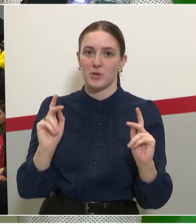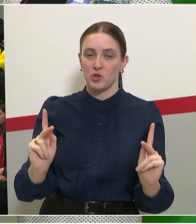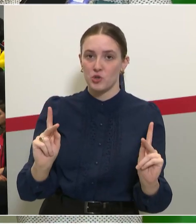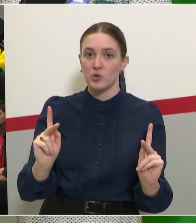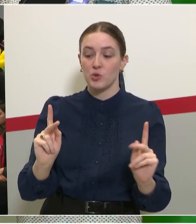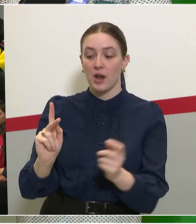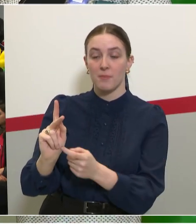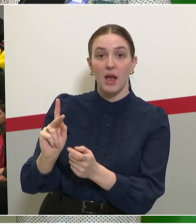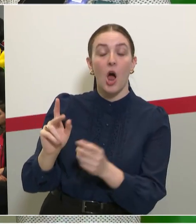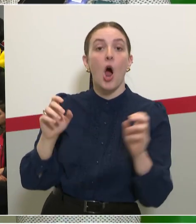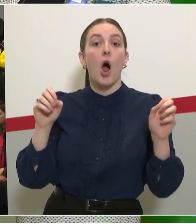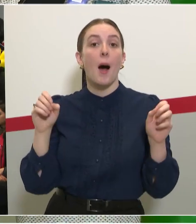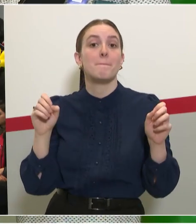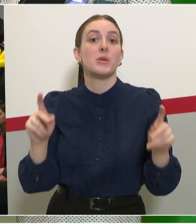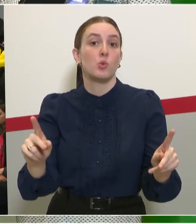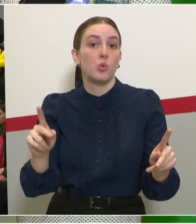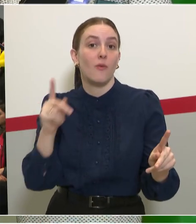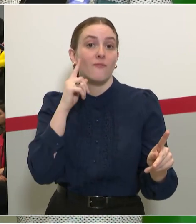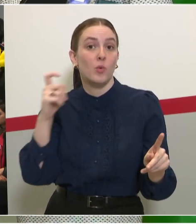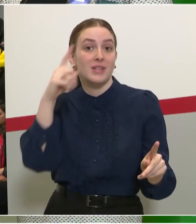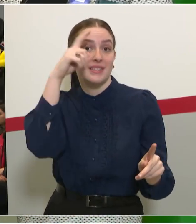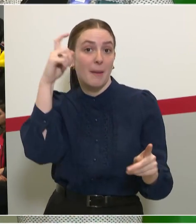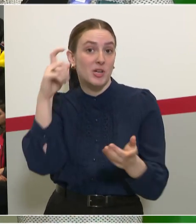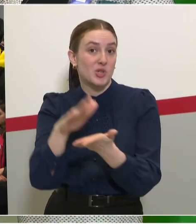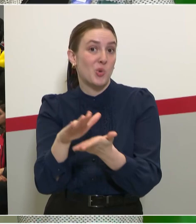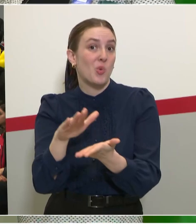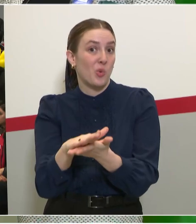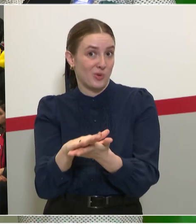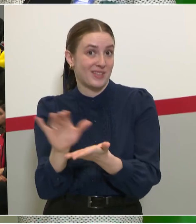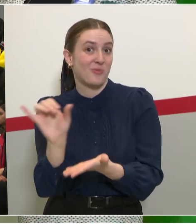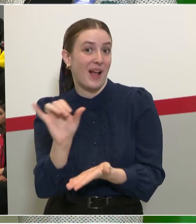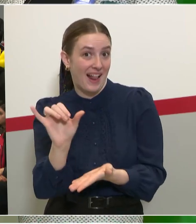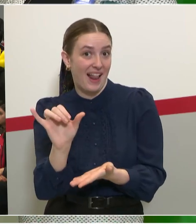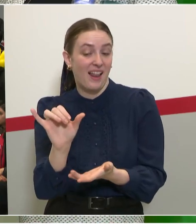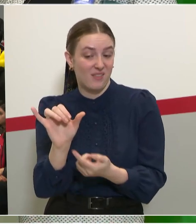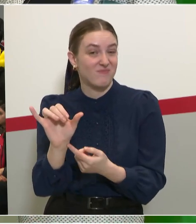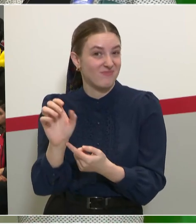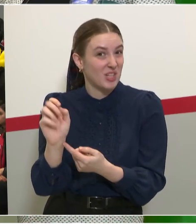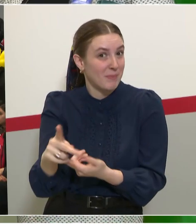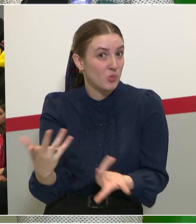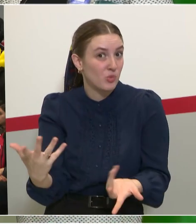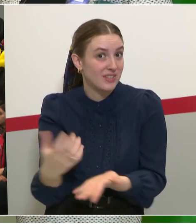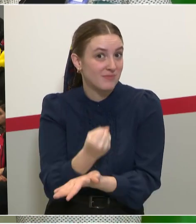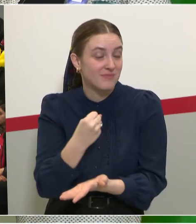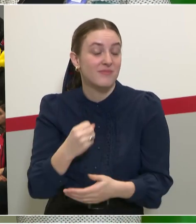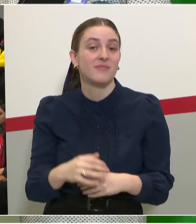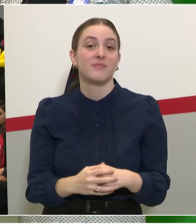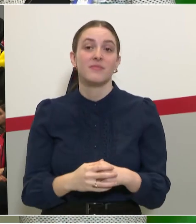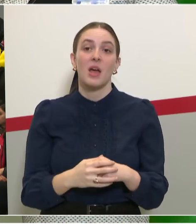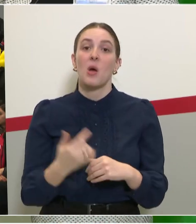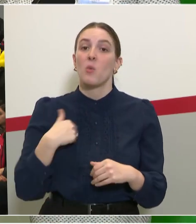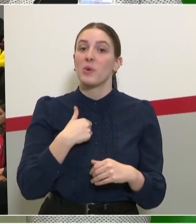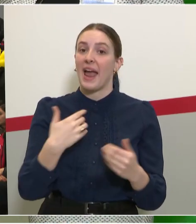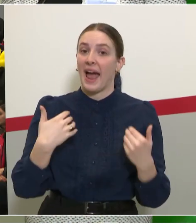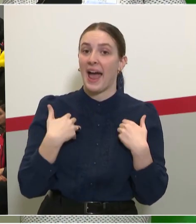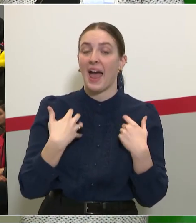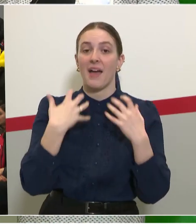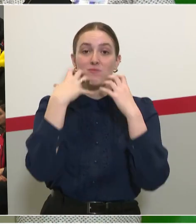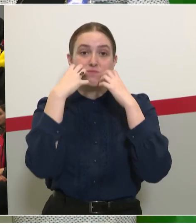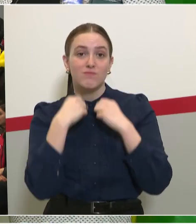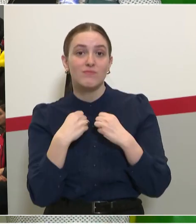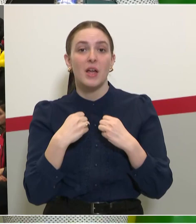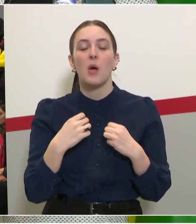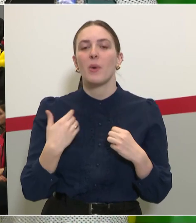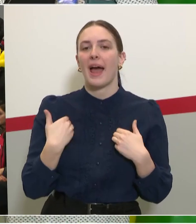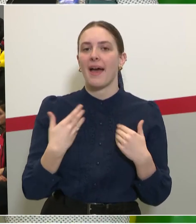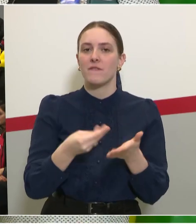say opportunity, for summer school as well, because there are enrichment, we call them earn and